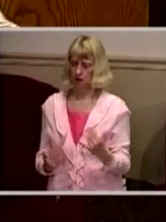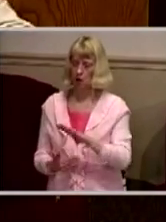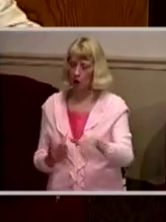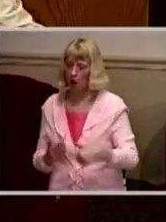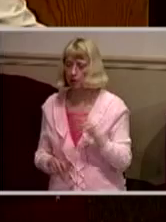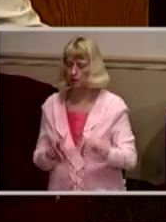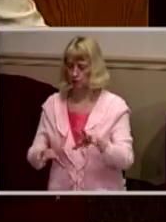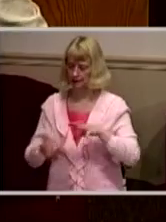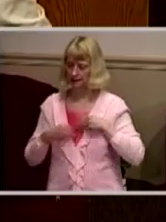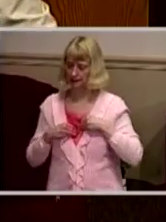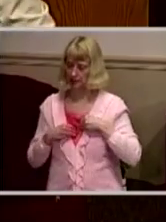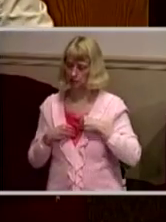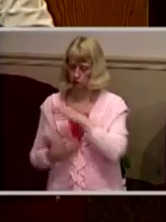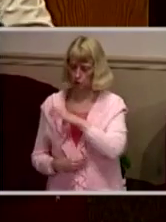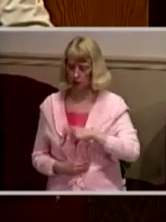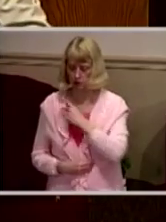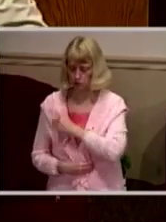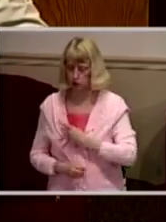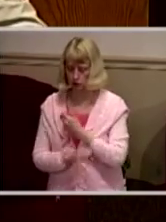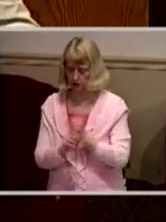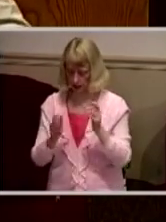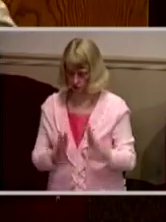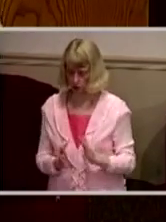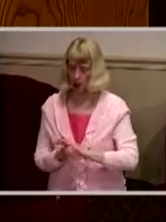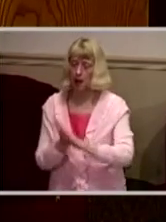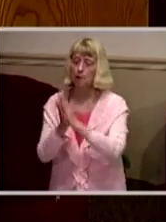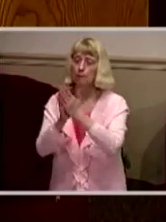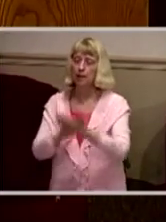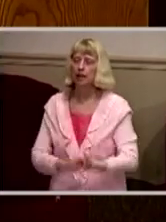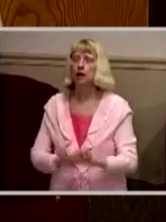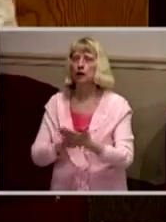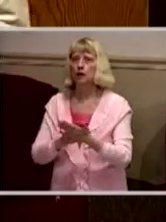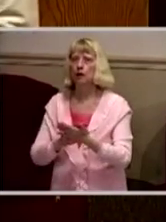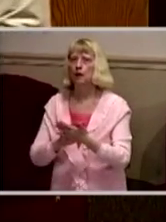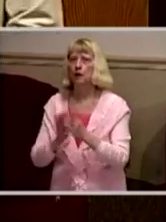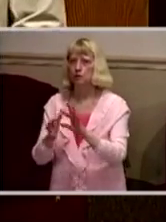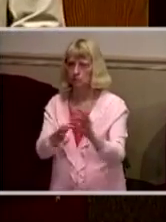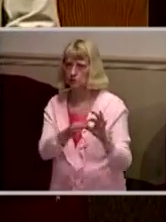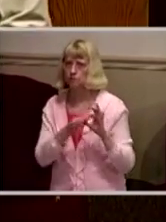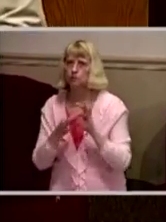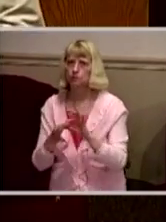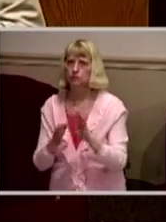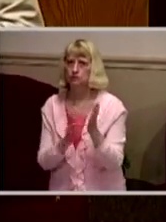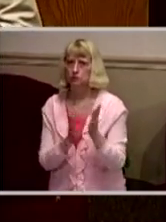trust Jesus Christ as Savior become recipients of that great work